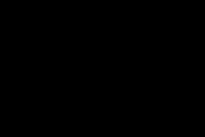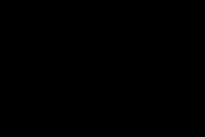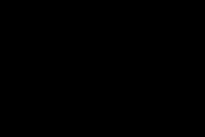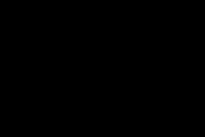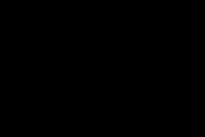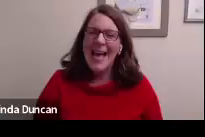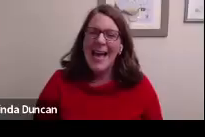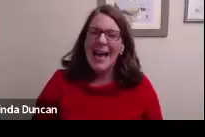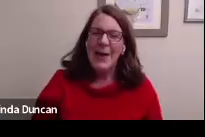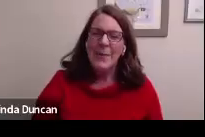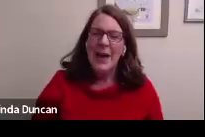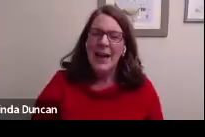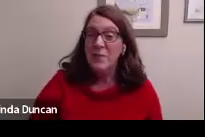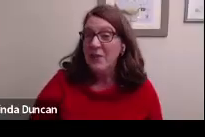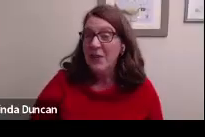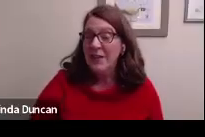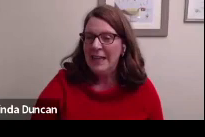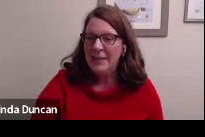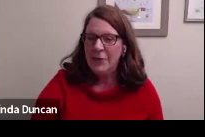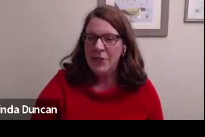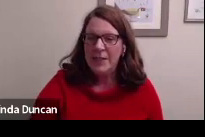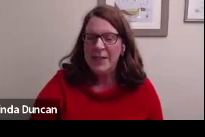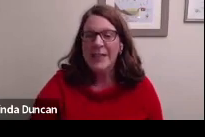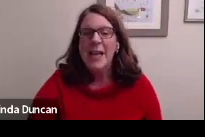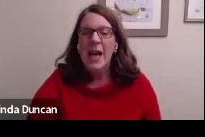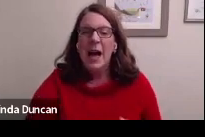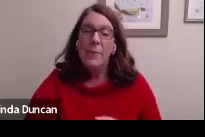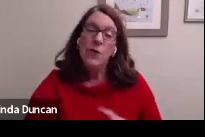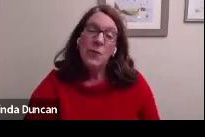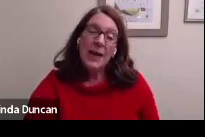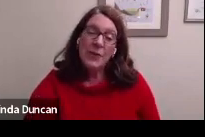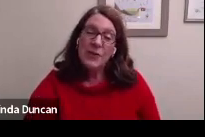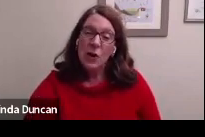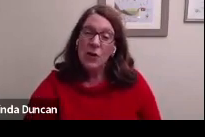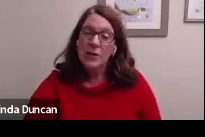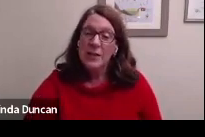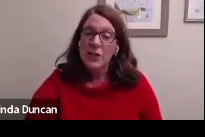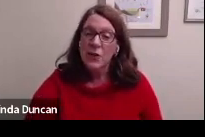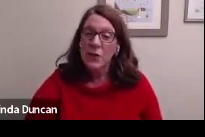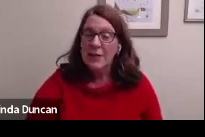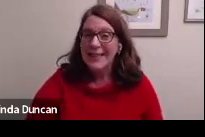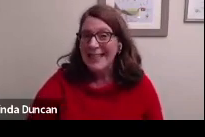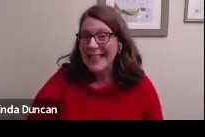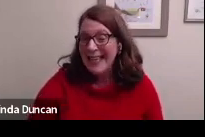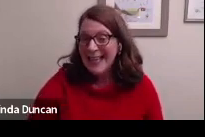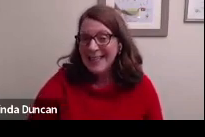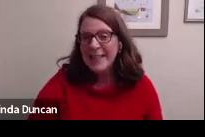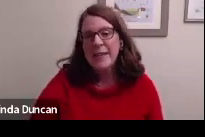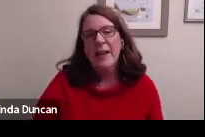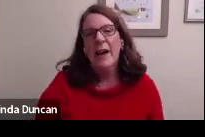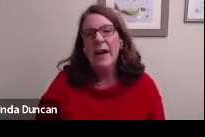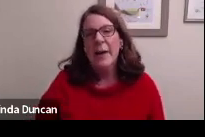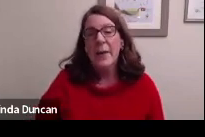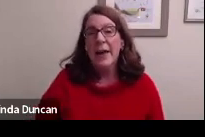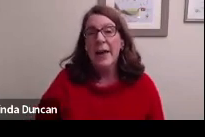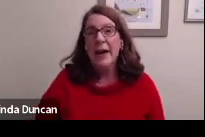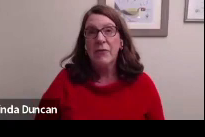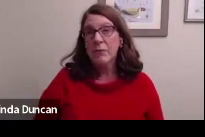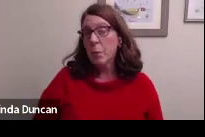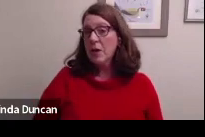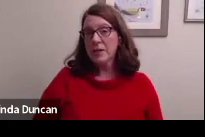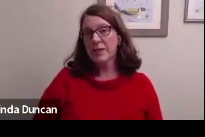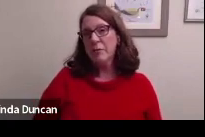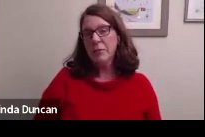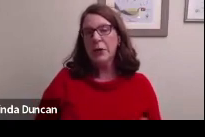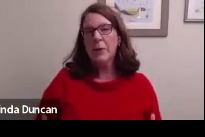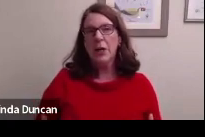almost straight away, I think. And I've been freelance ever since. I moved back to Scotland in 2008, and